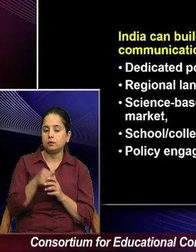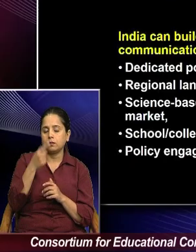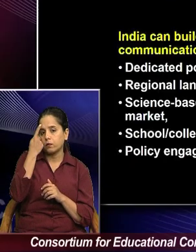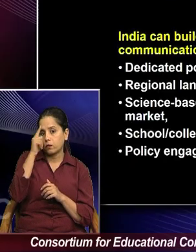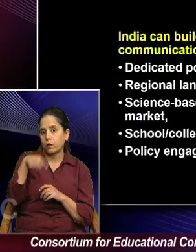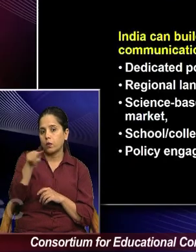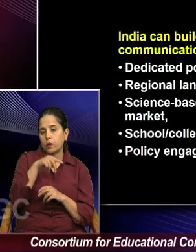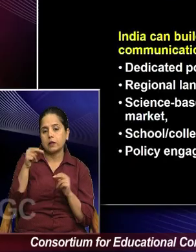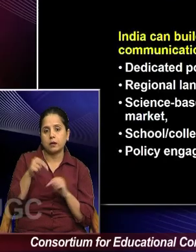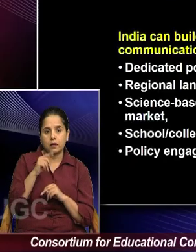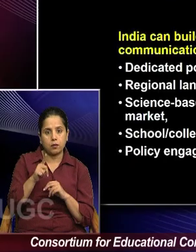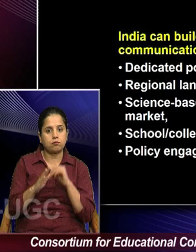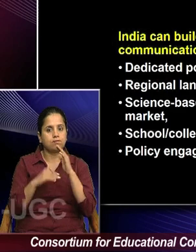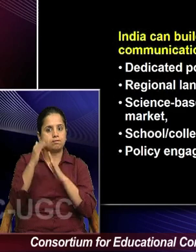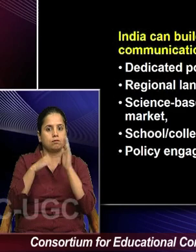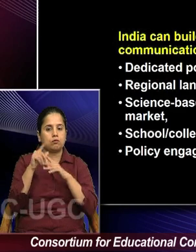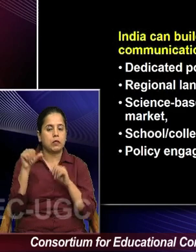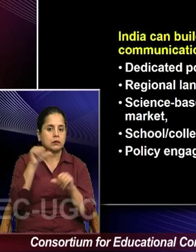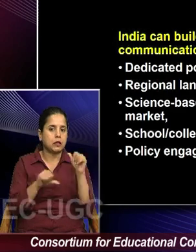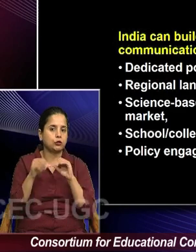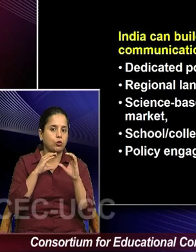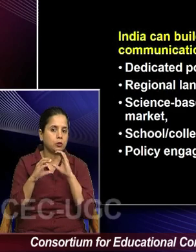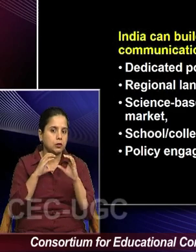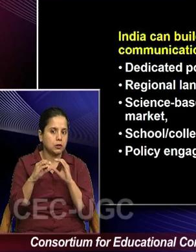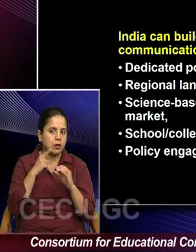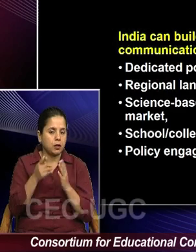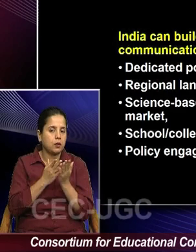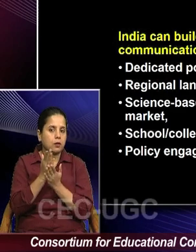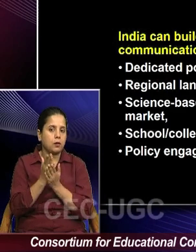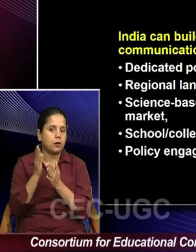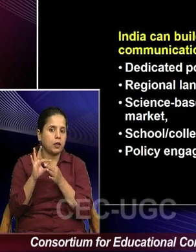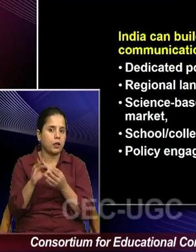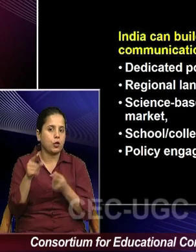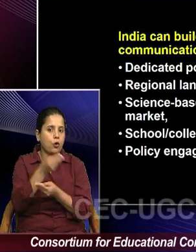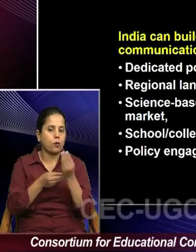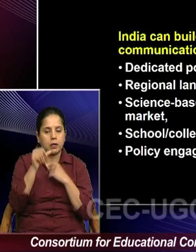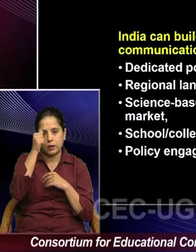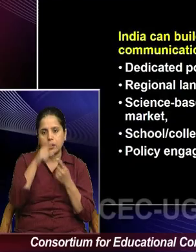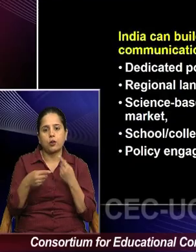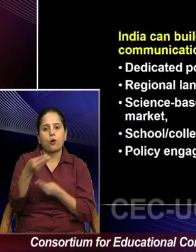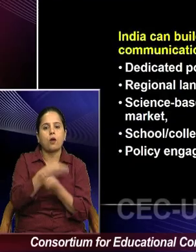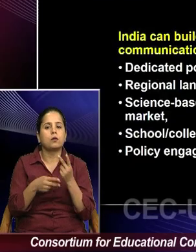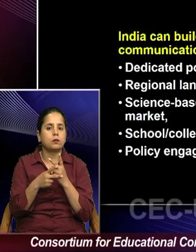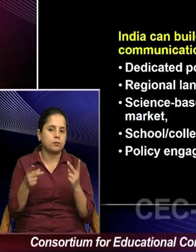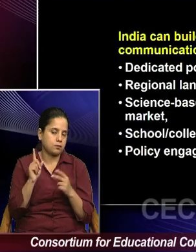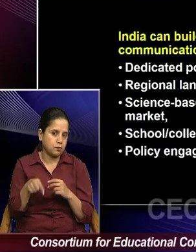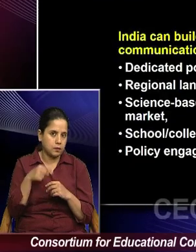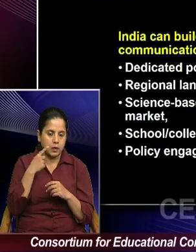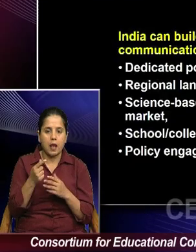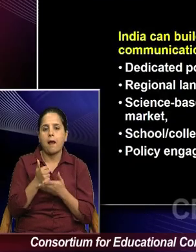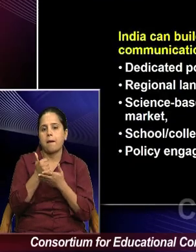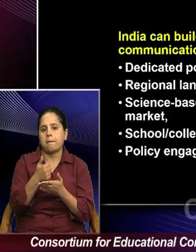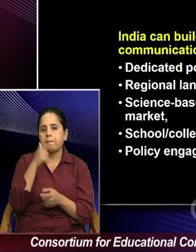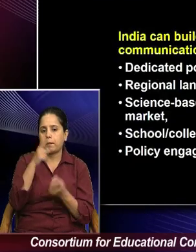for to build a science communication based economy, Indian economy, and it will help